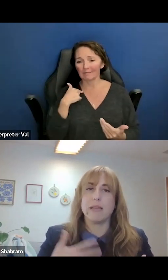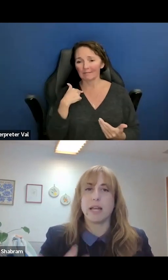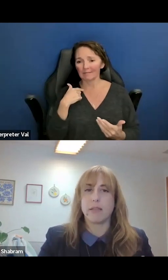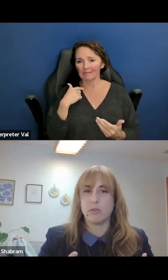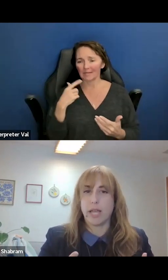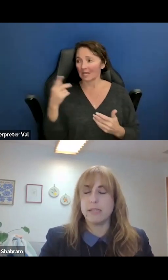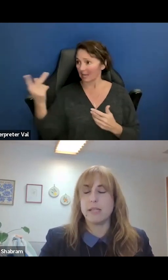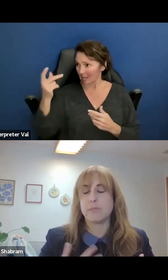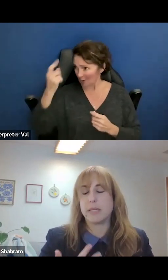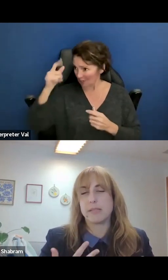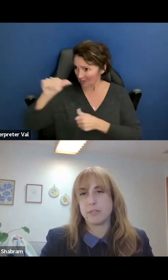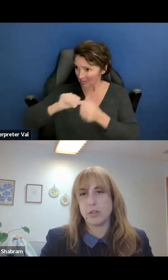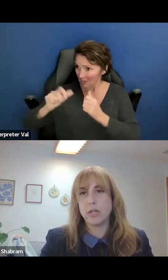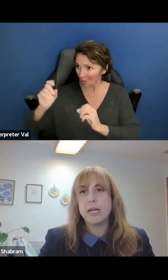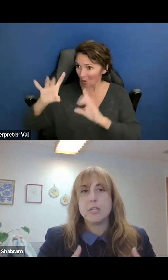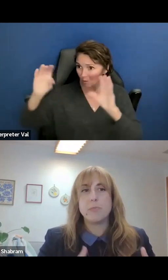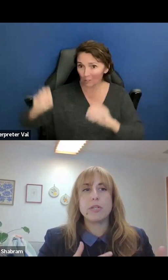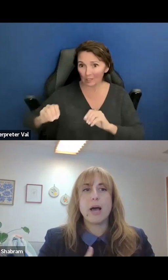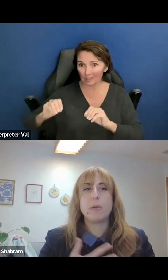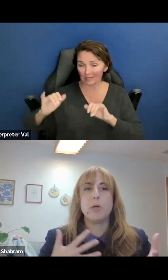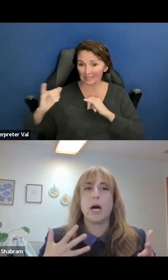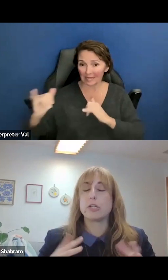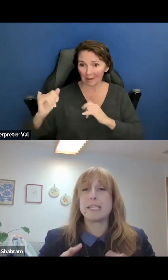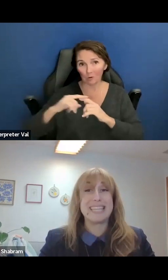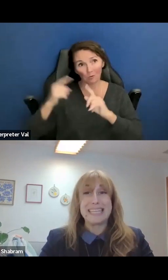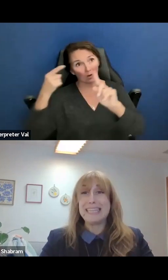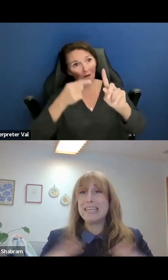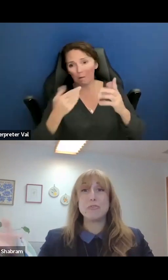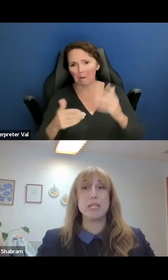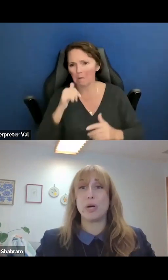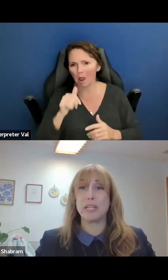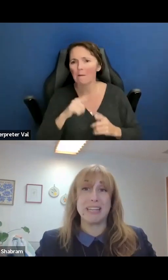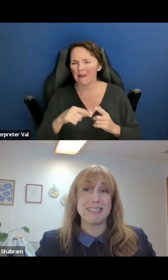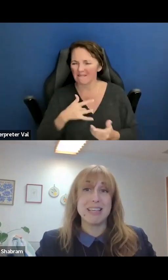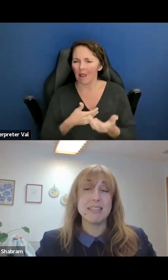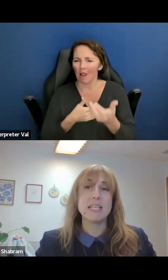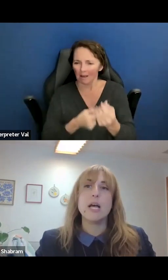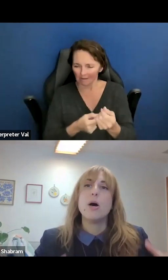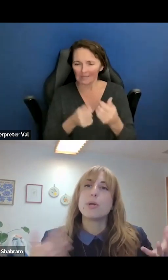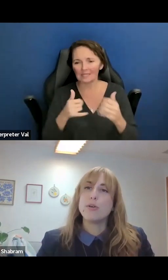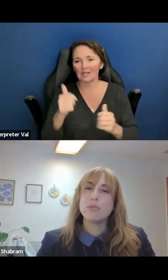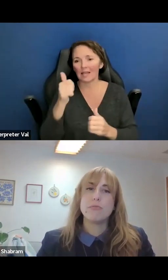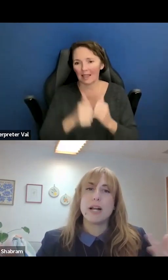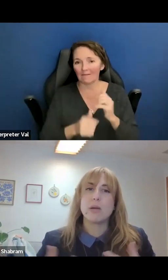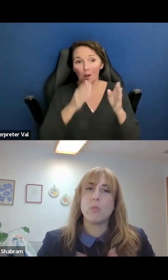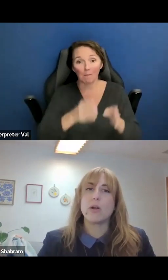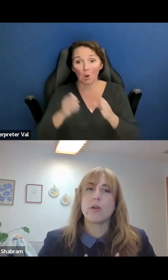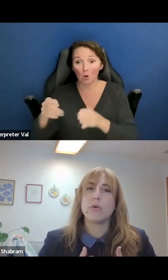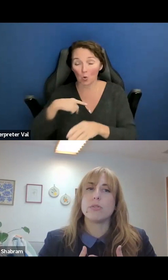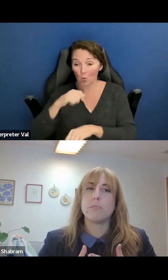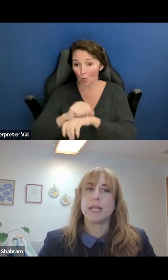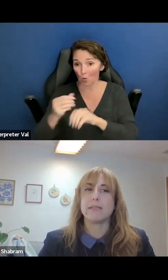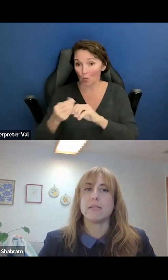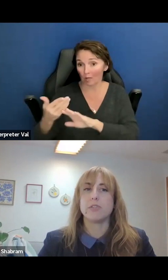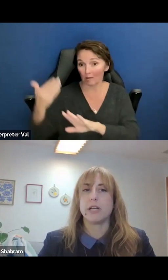and making that ethical case has been essential, both to help people understand like literally what even is this, but also to find like where are